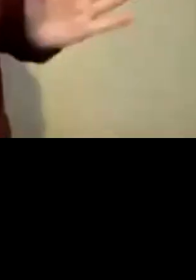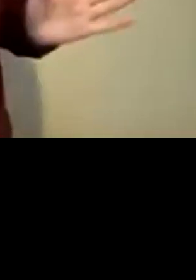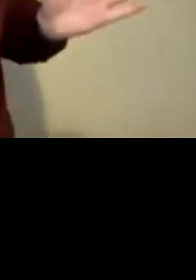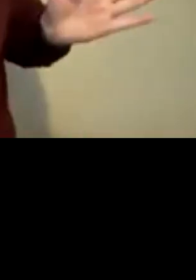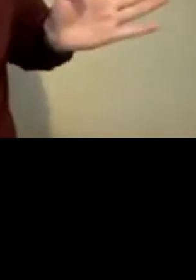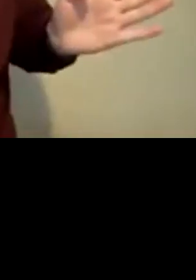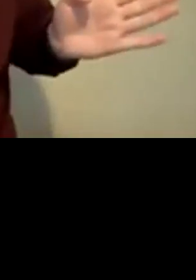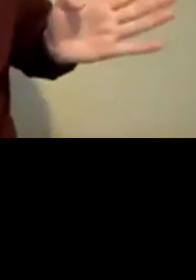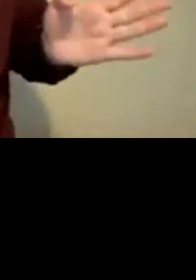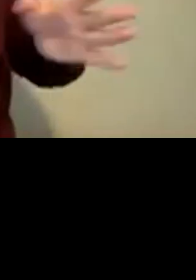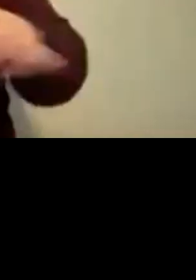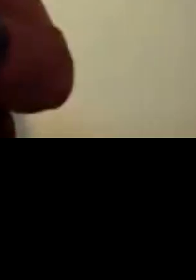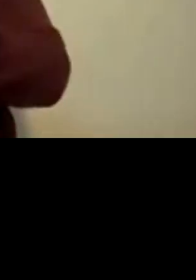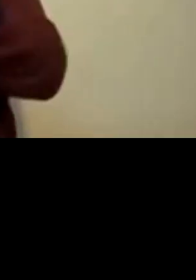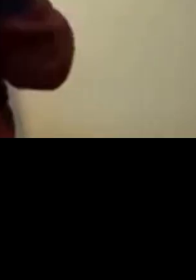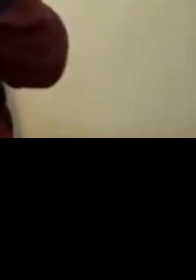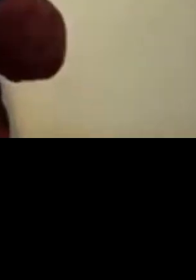some indication of,